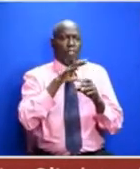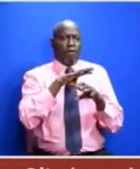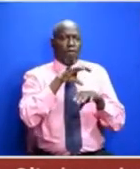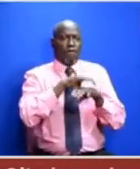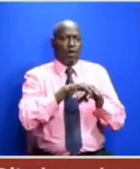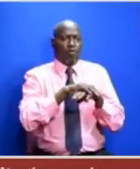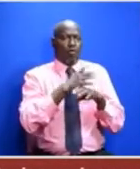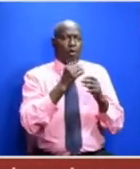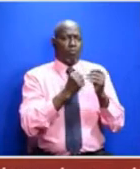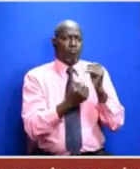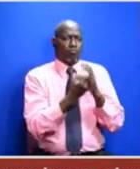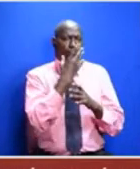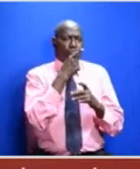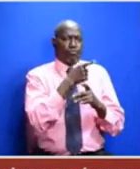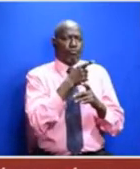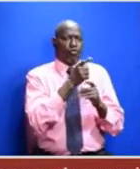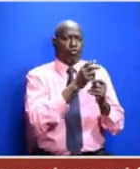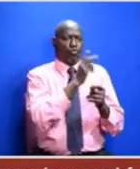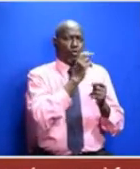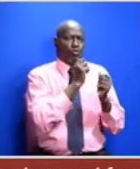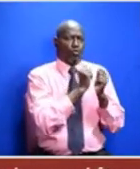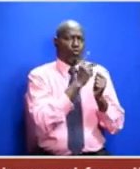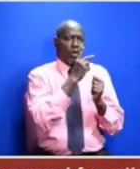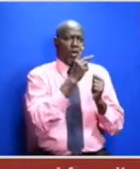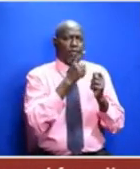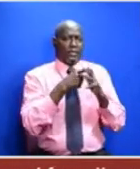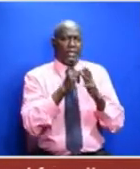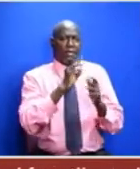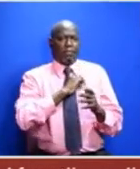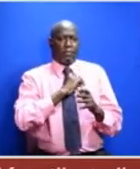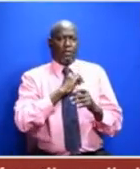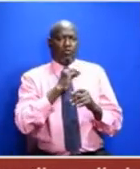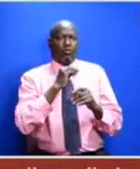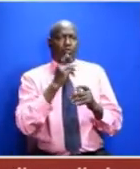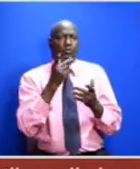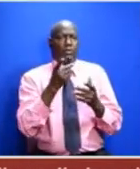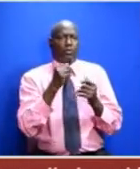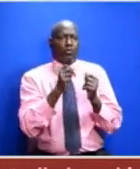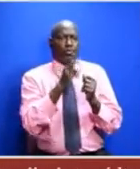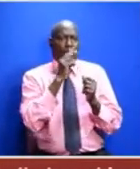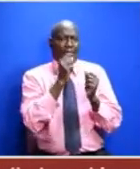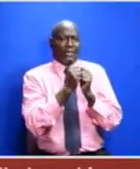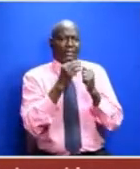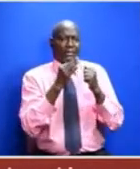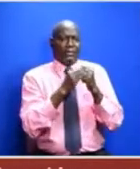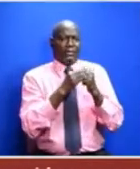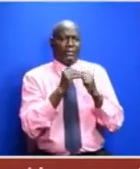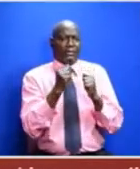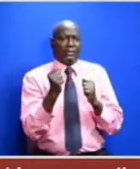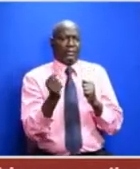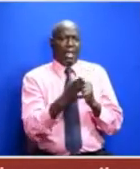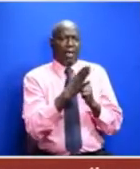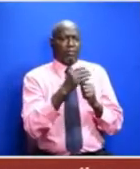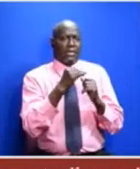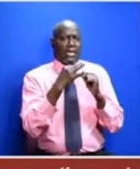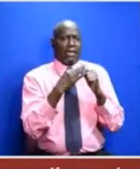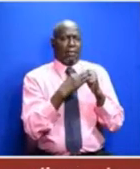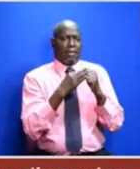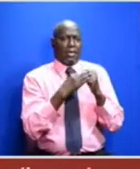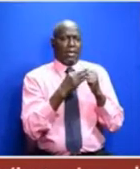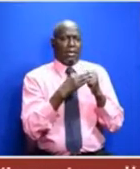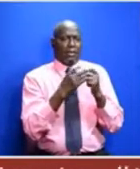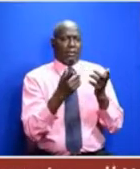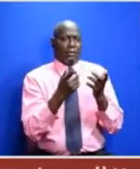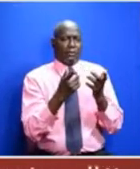in 2012, the Bucket Ministry began its mission in Kenya in 2018 in Kibera slums with the goal of improving health